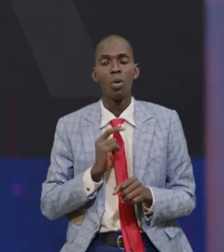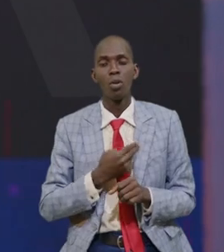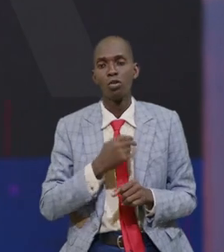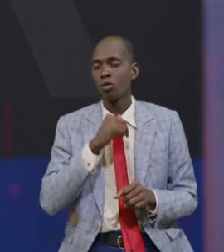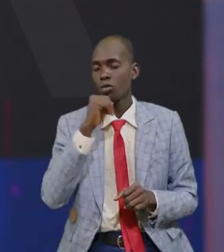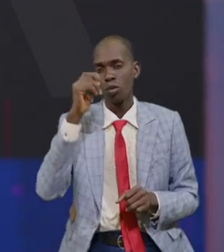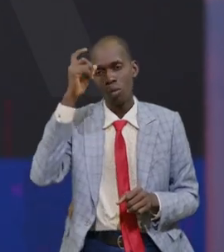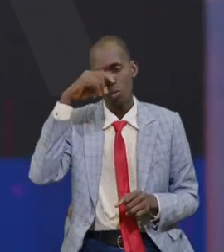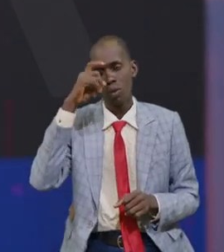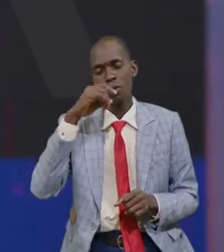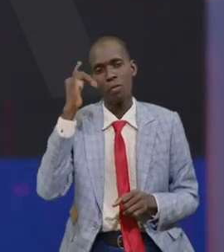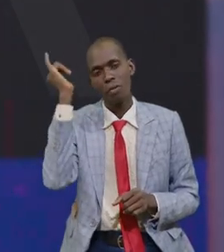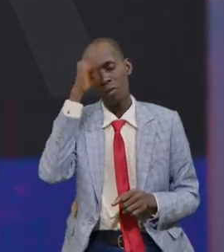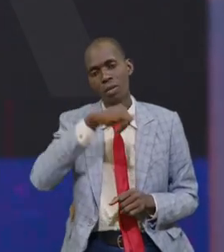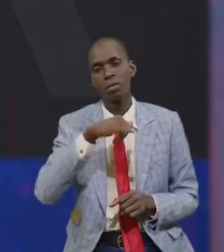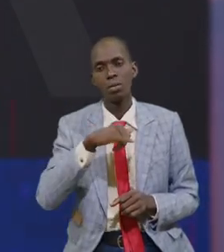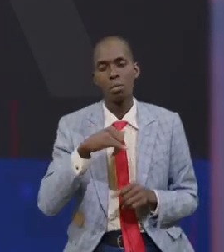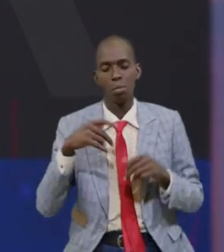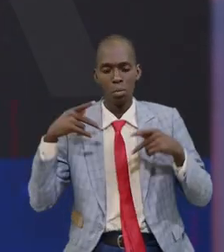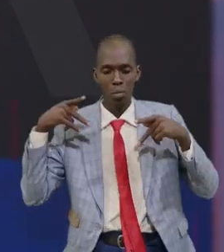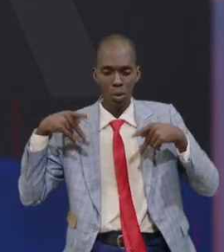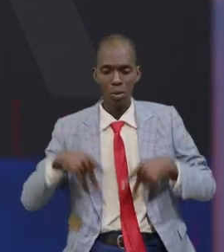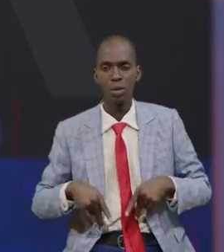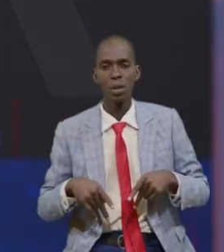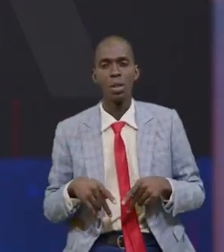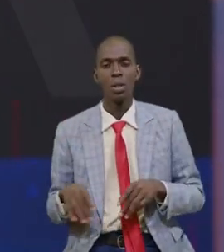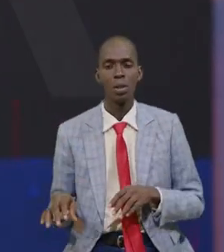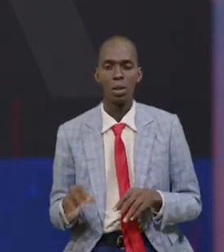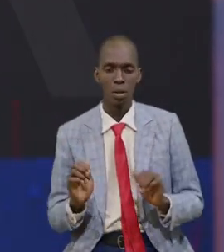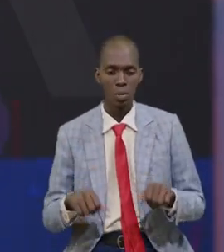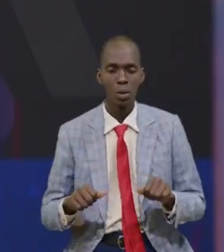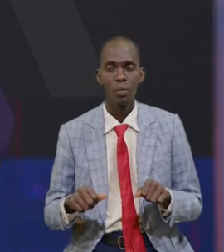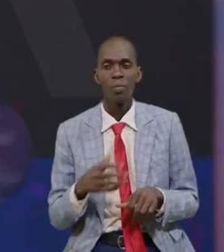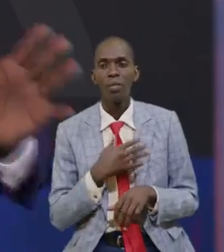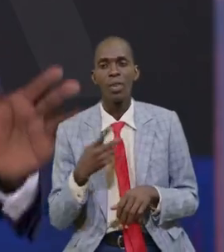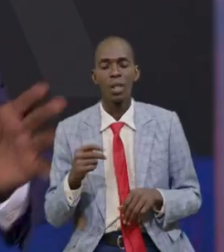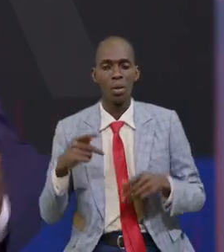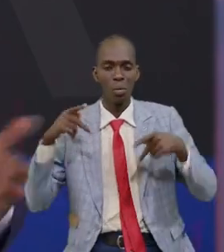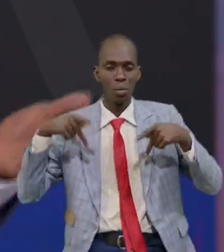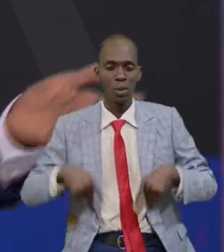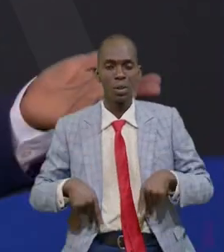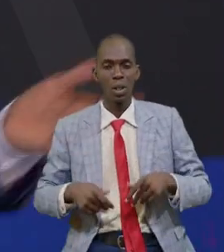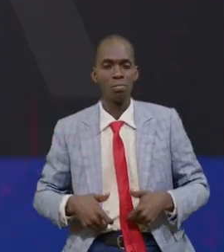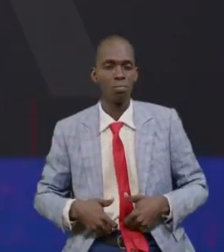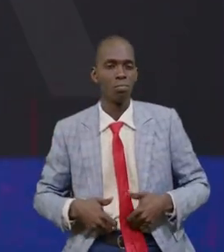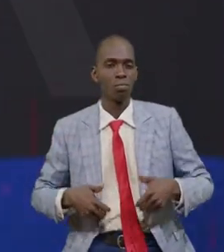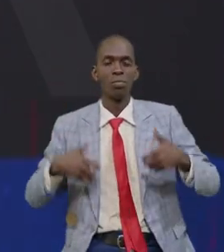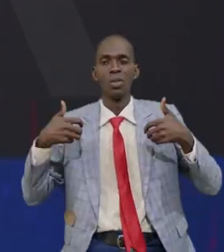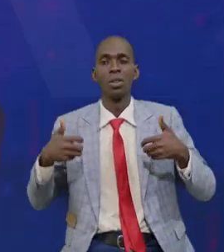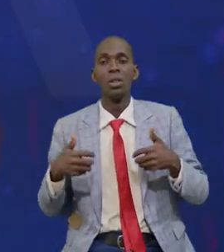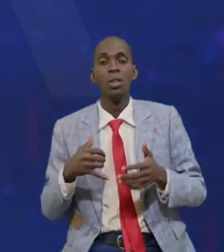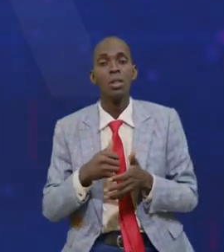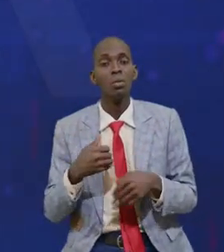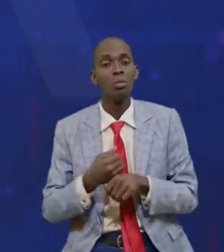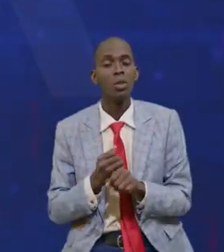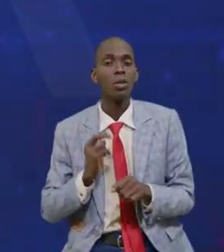unwise, foolish. Personal ability and the personal aggressiveness, it makes us foolish, but